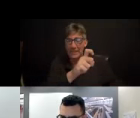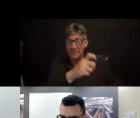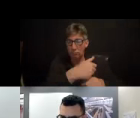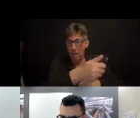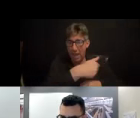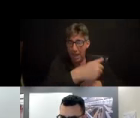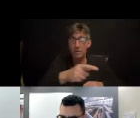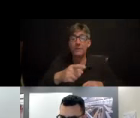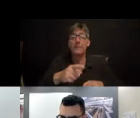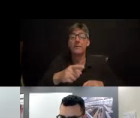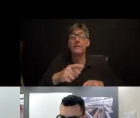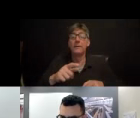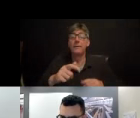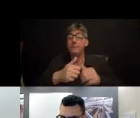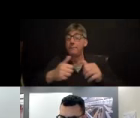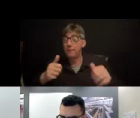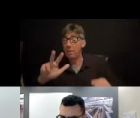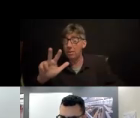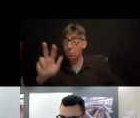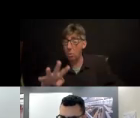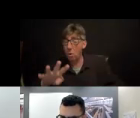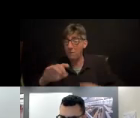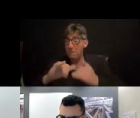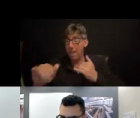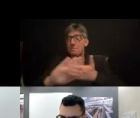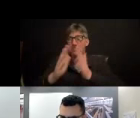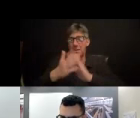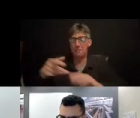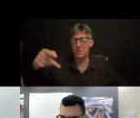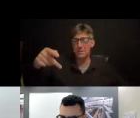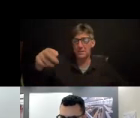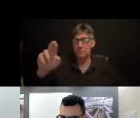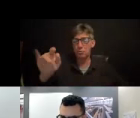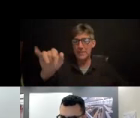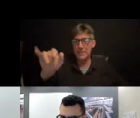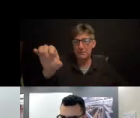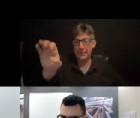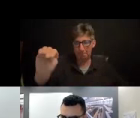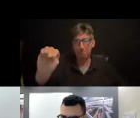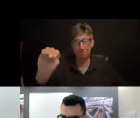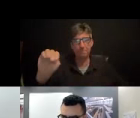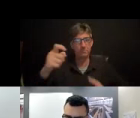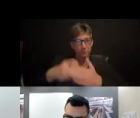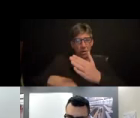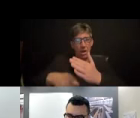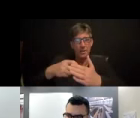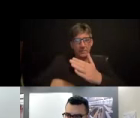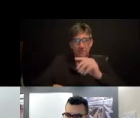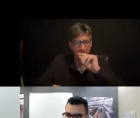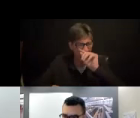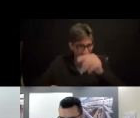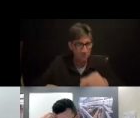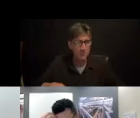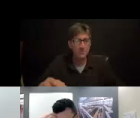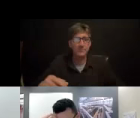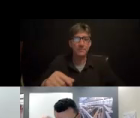premium trips, thus complementing the changes on the fixed routes. Furthermore, to the third point